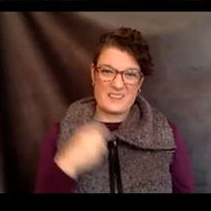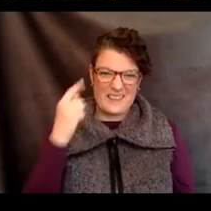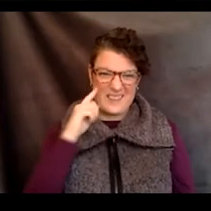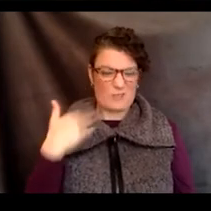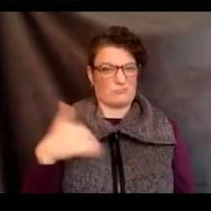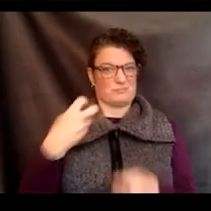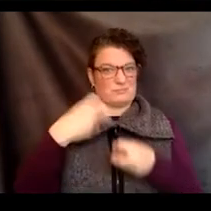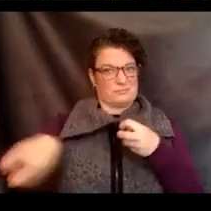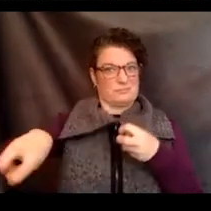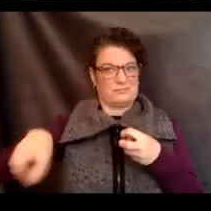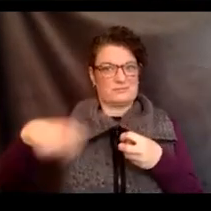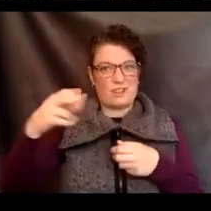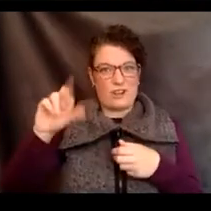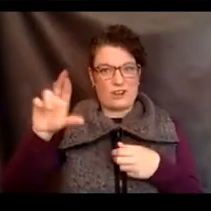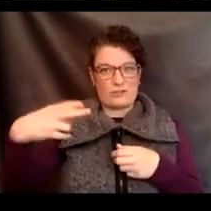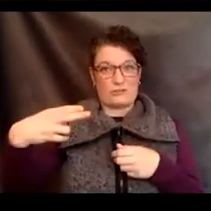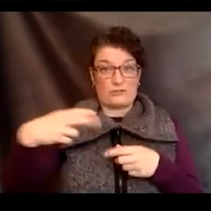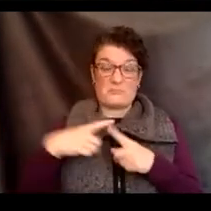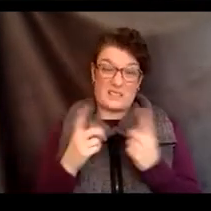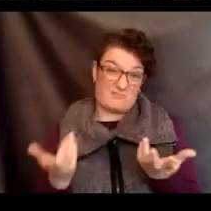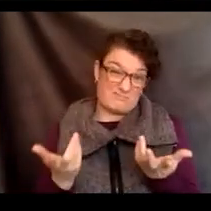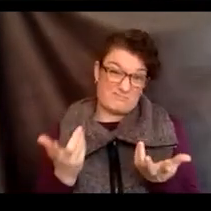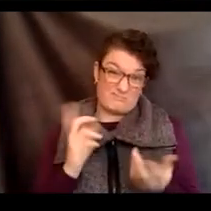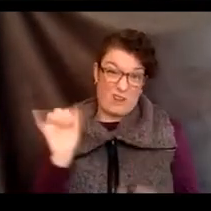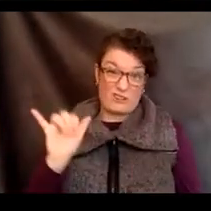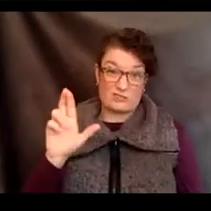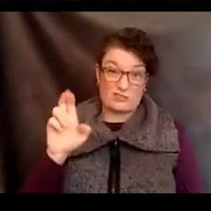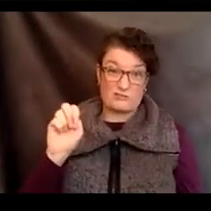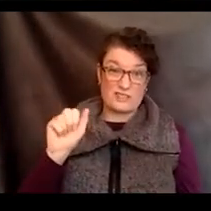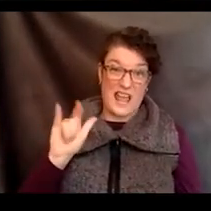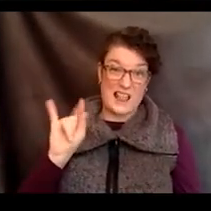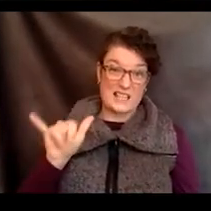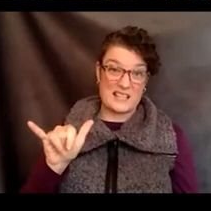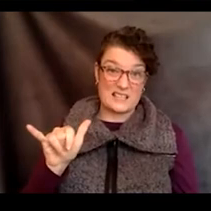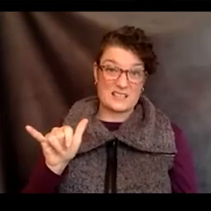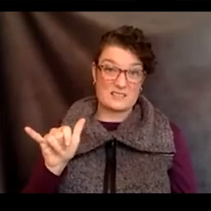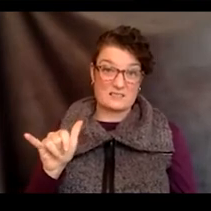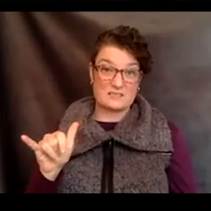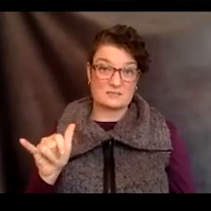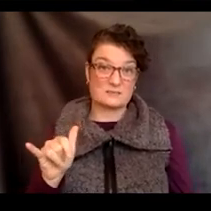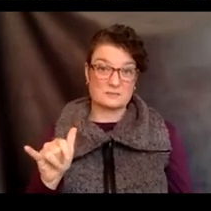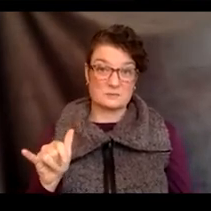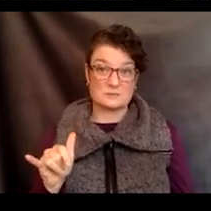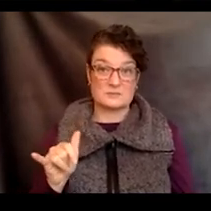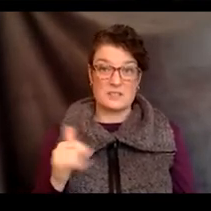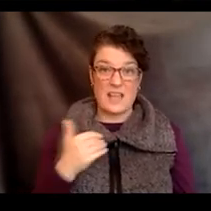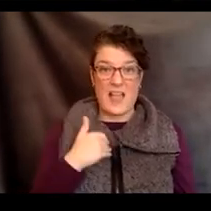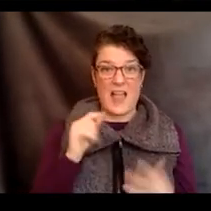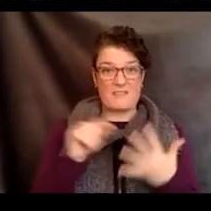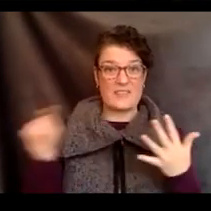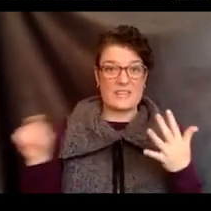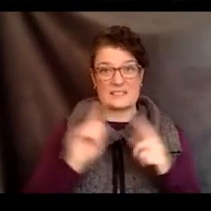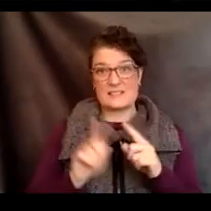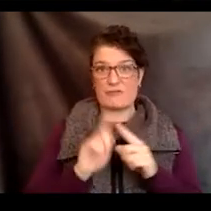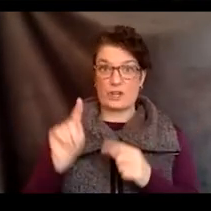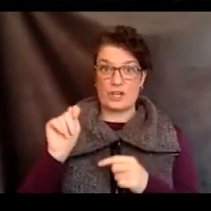harsh, but that's kind of the reality of things, is that this is just, you know, there are these kind of sociological trends